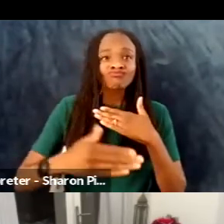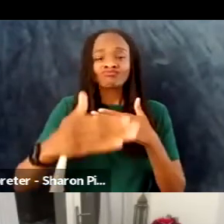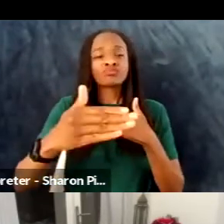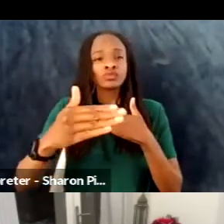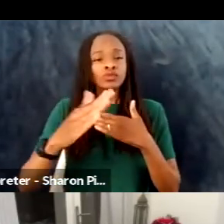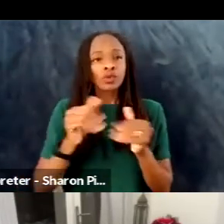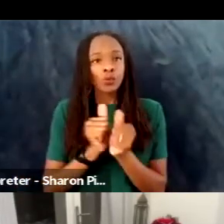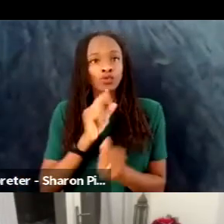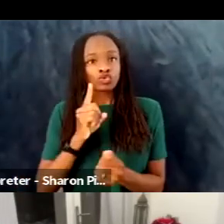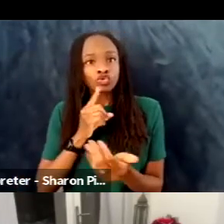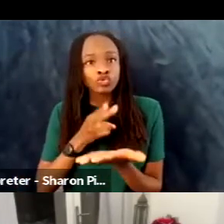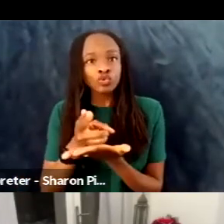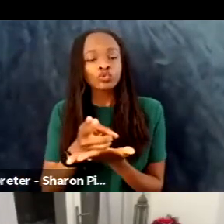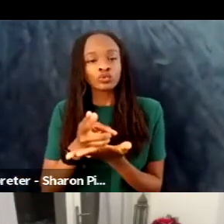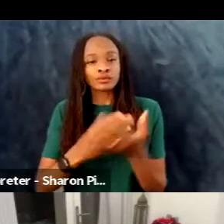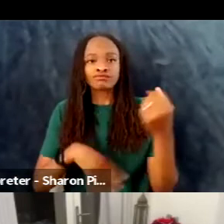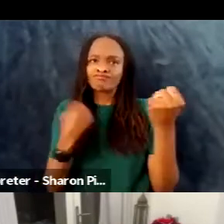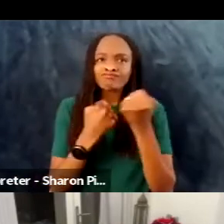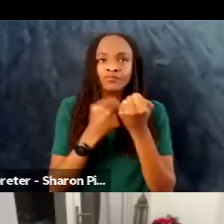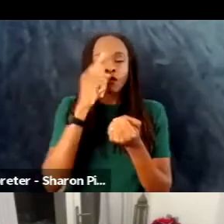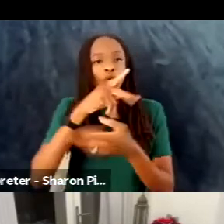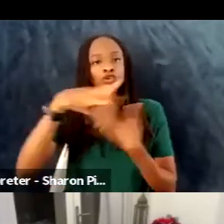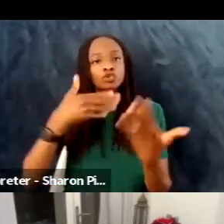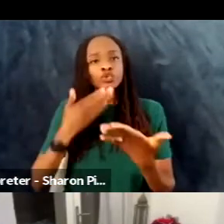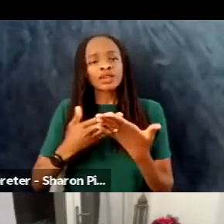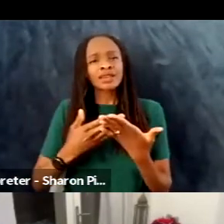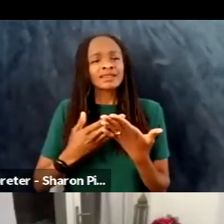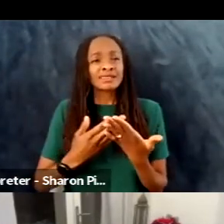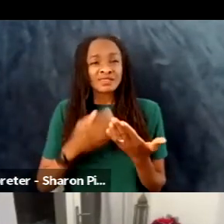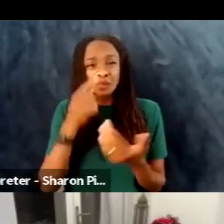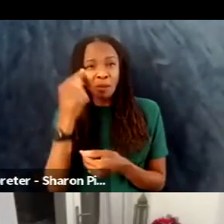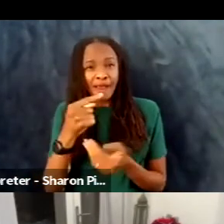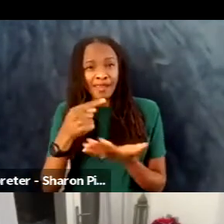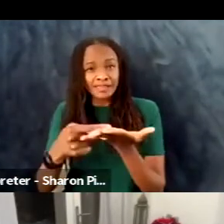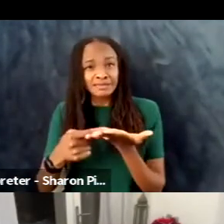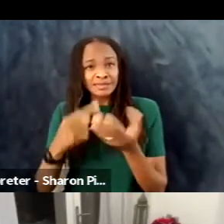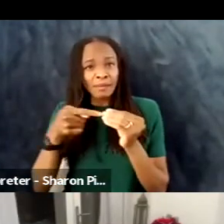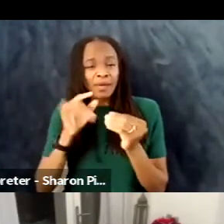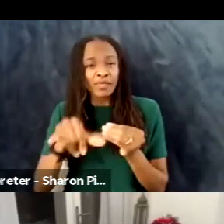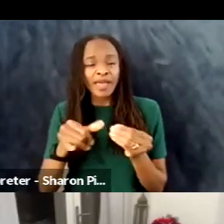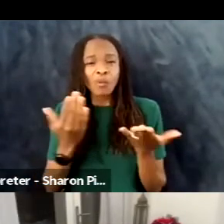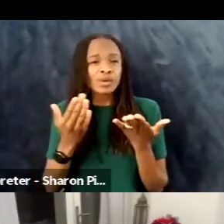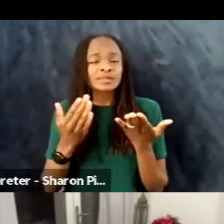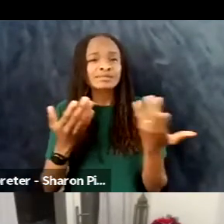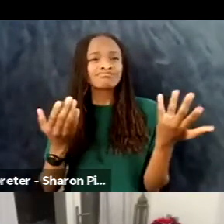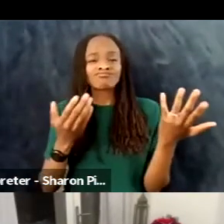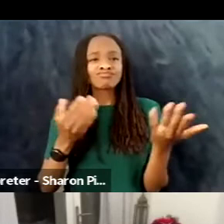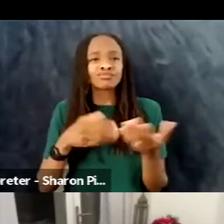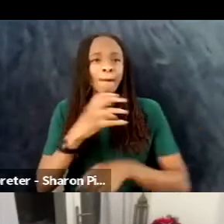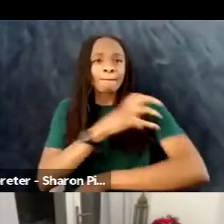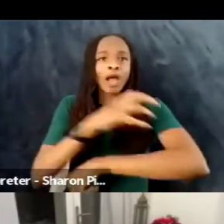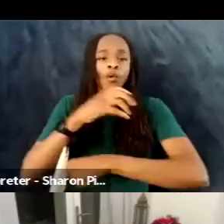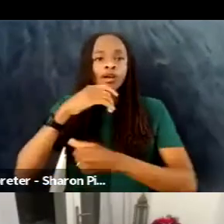of advocating for social good. And I was wondering if you could talk about that in terms of the power of advertising for social good.